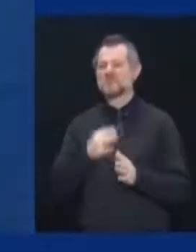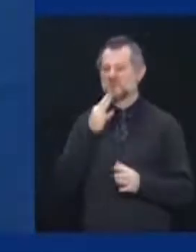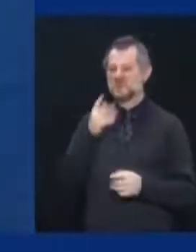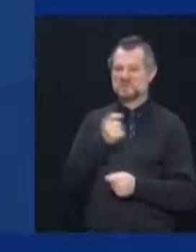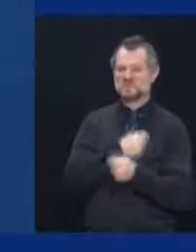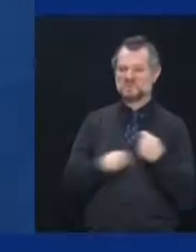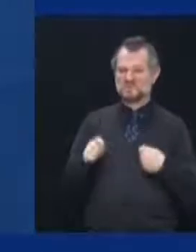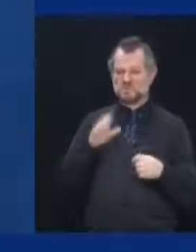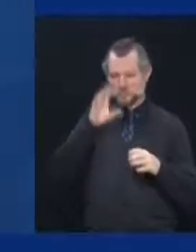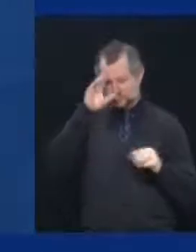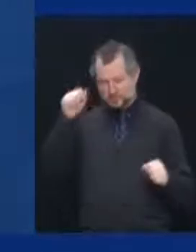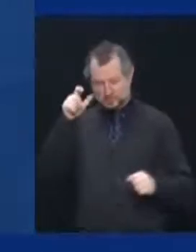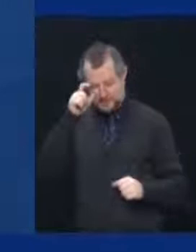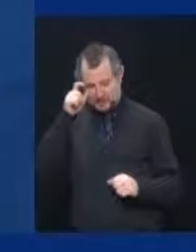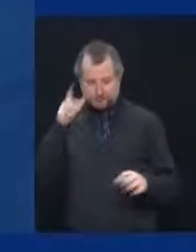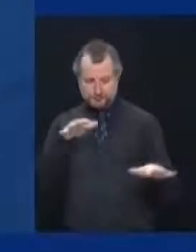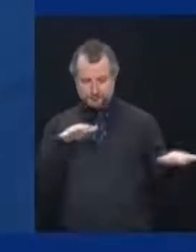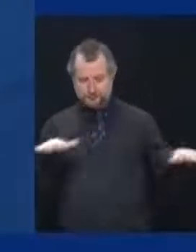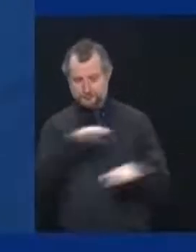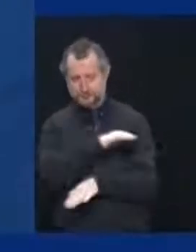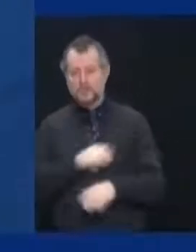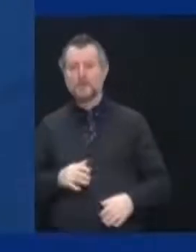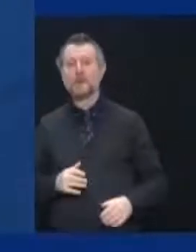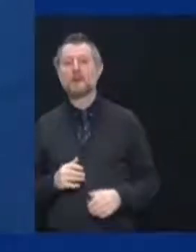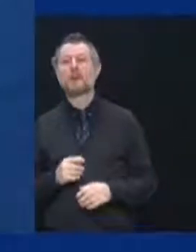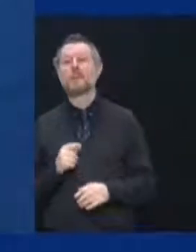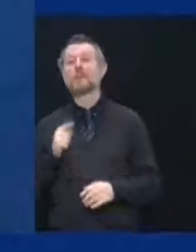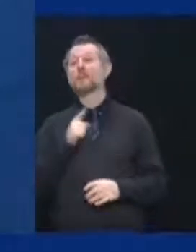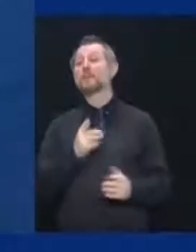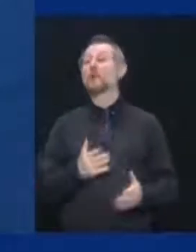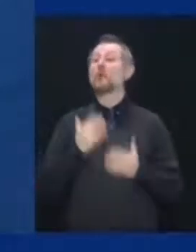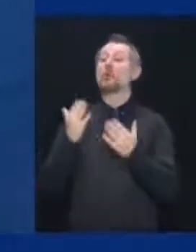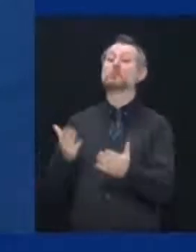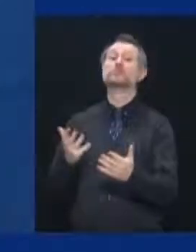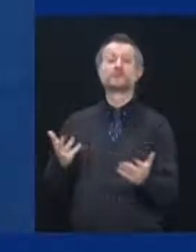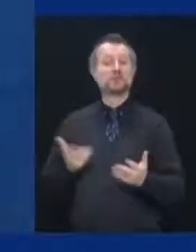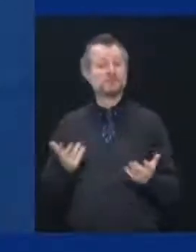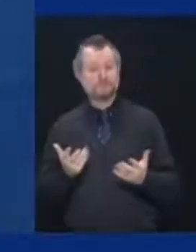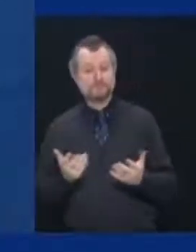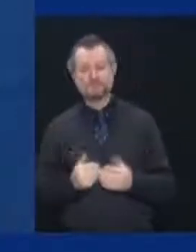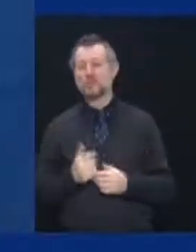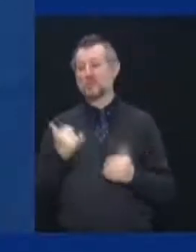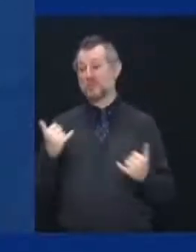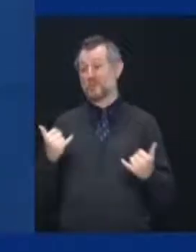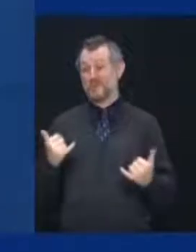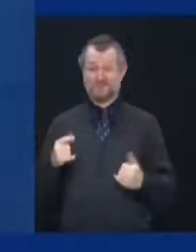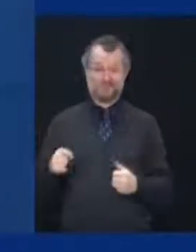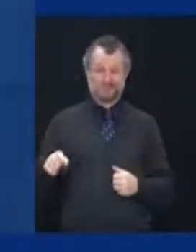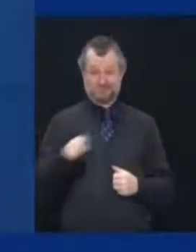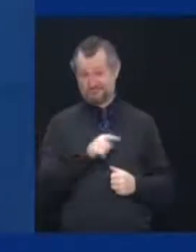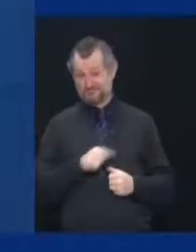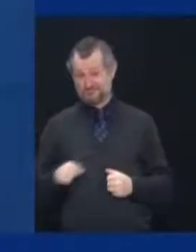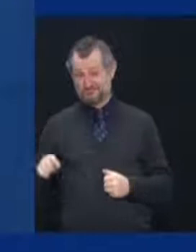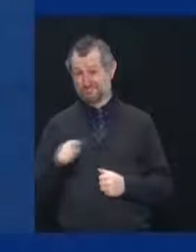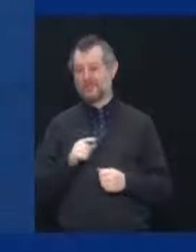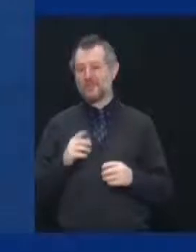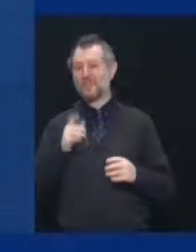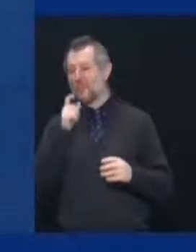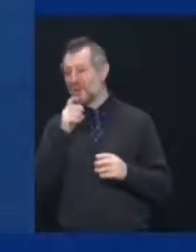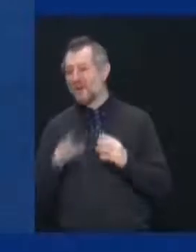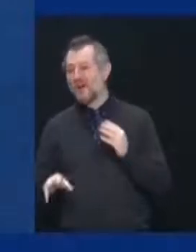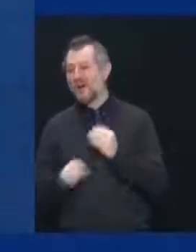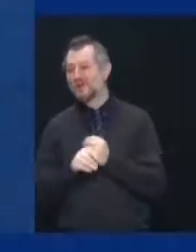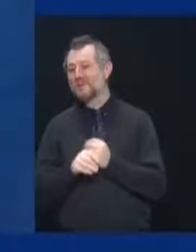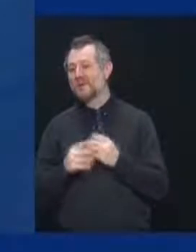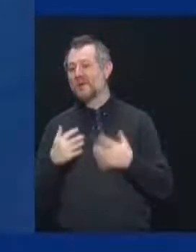days, right? They recommend adding now people with pre-existing